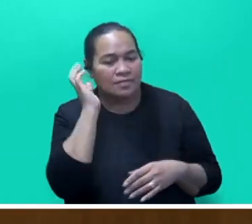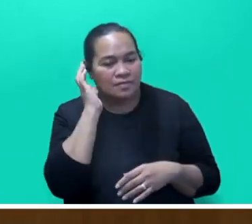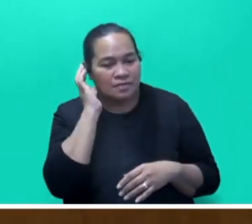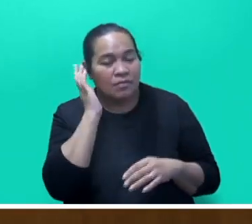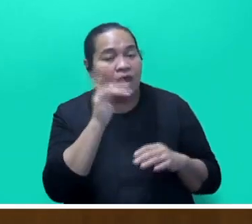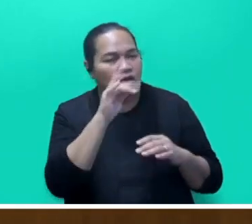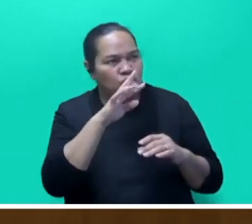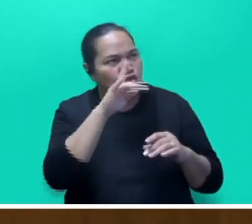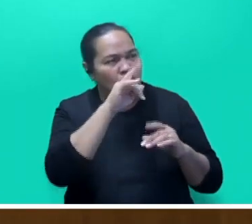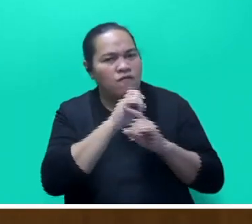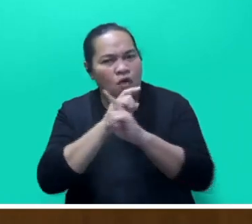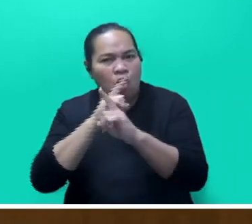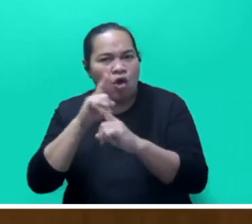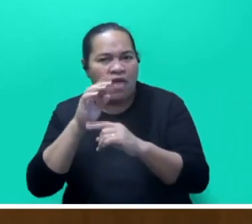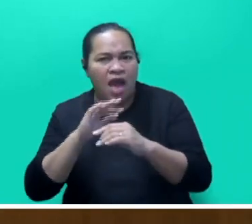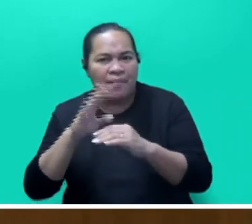standards or